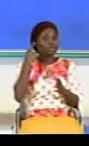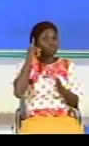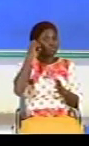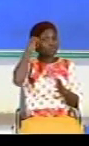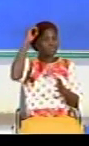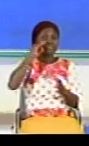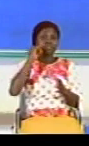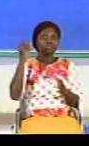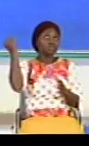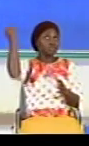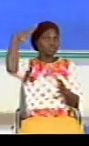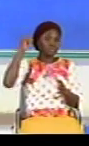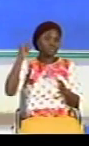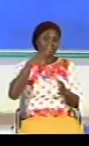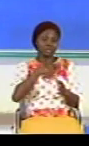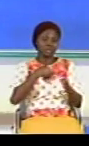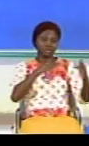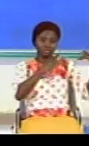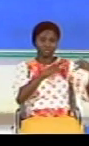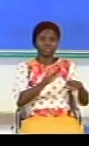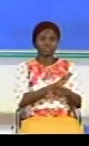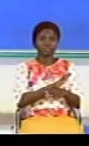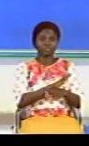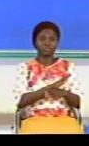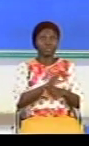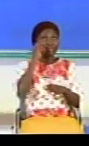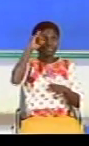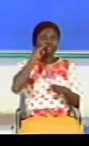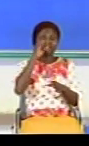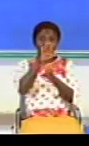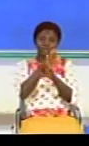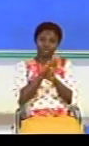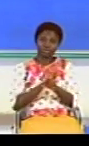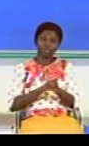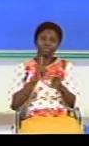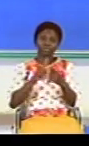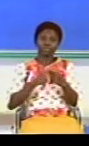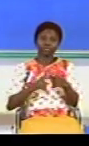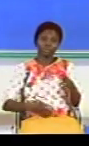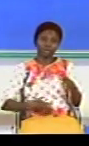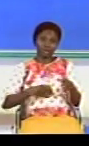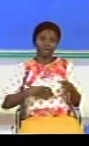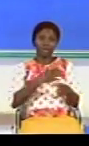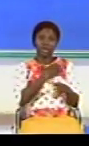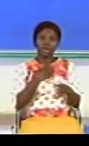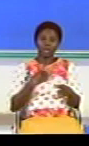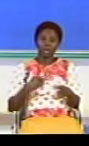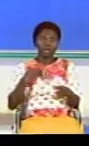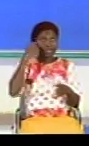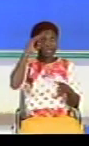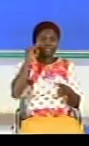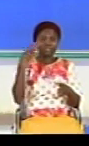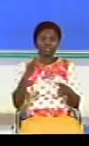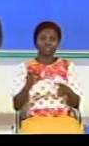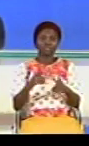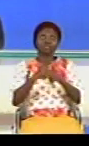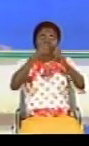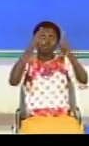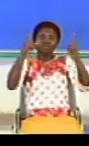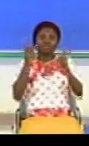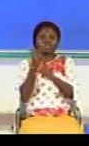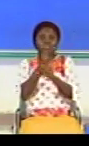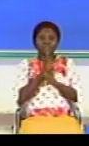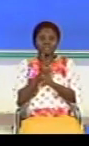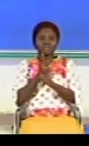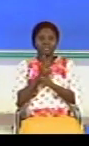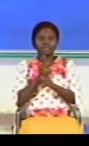and merciful, slow to anger, and of great kindness, and repenteth him of the